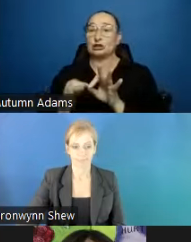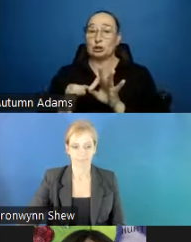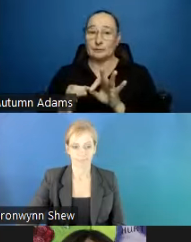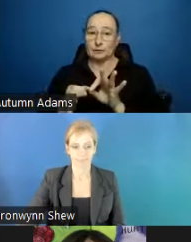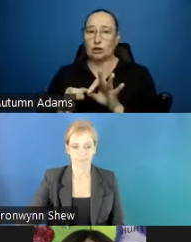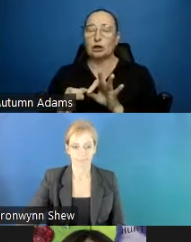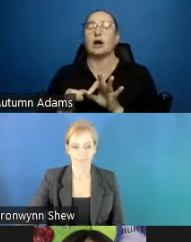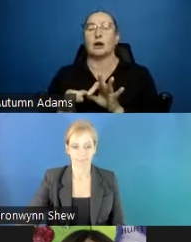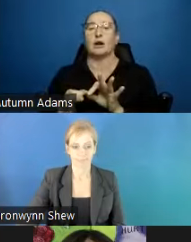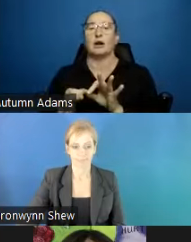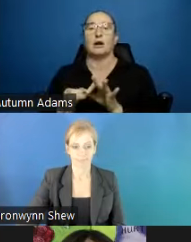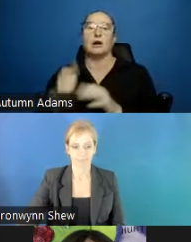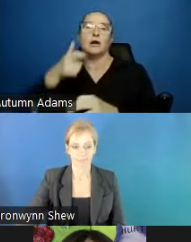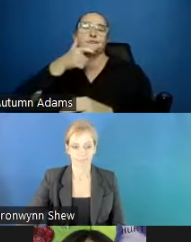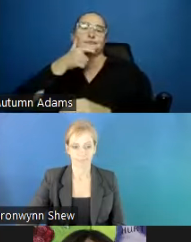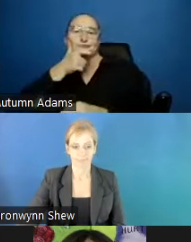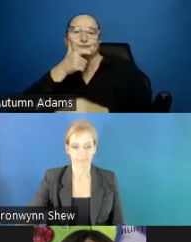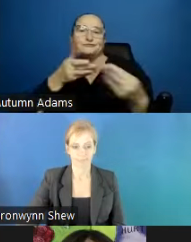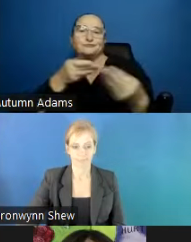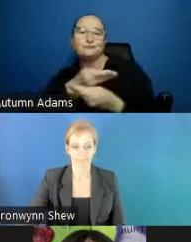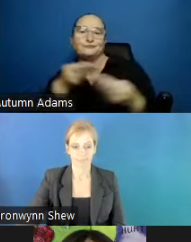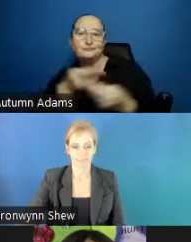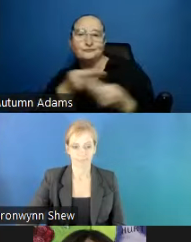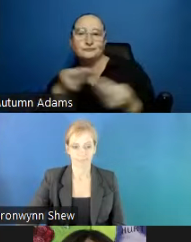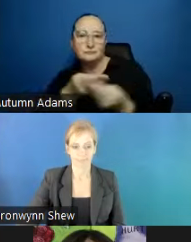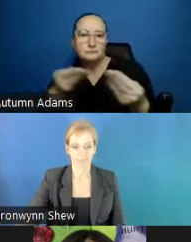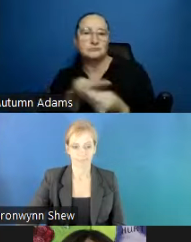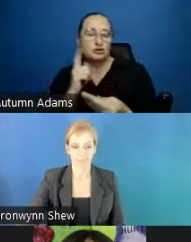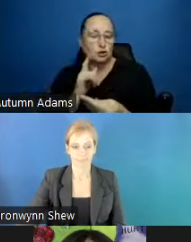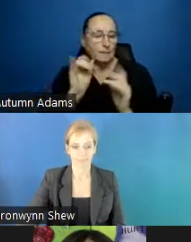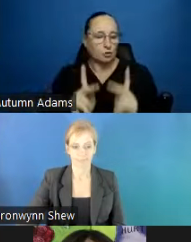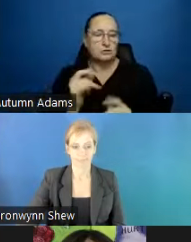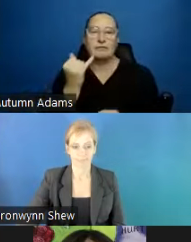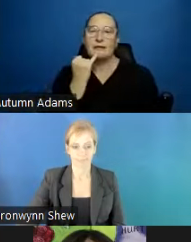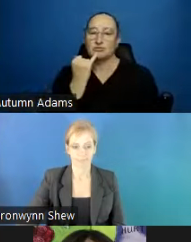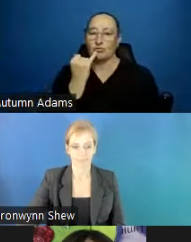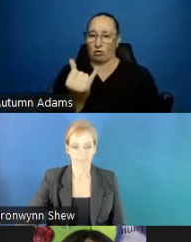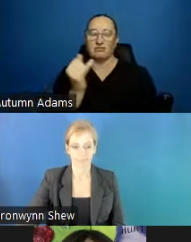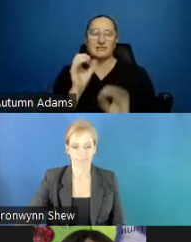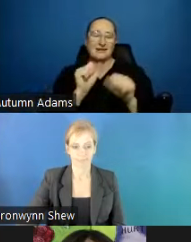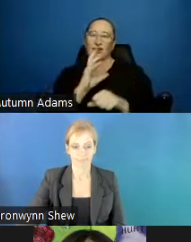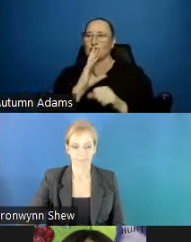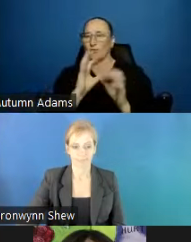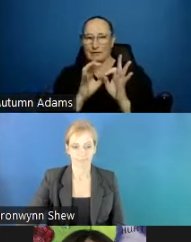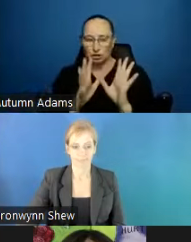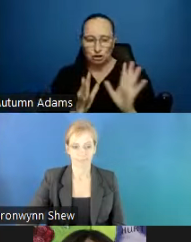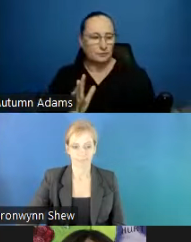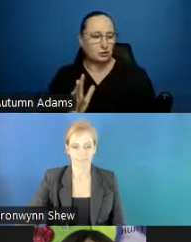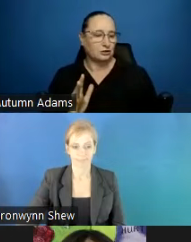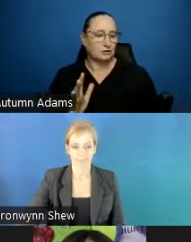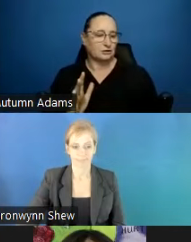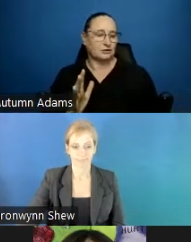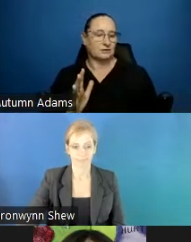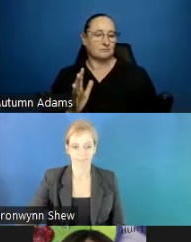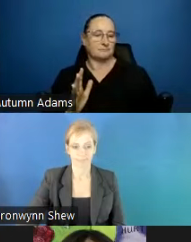be there. And so the person that is calling can talk to the interpreter assigns to